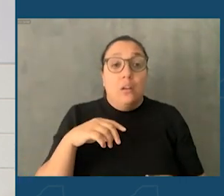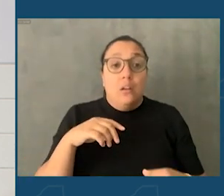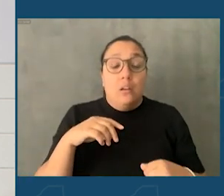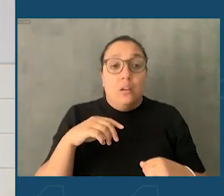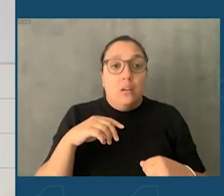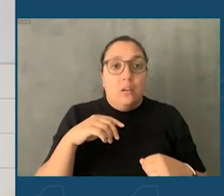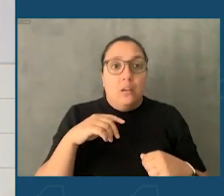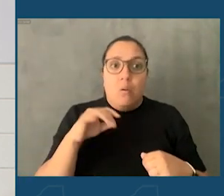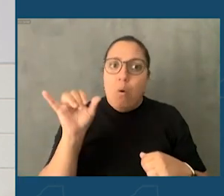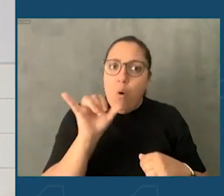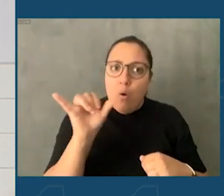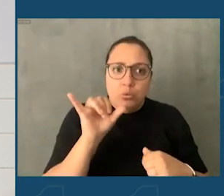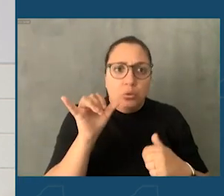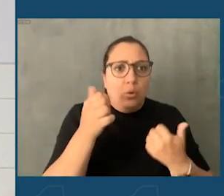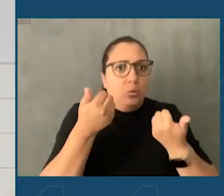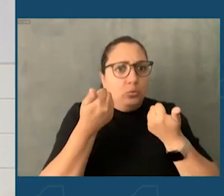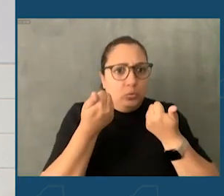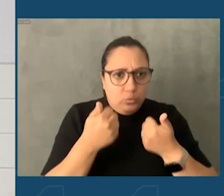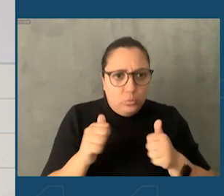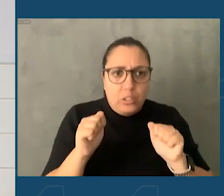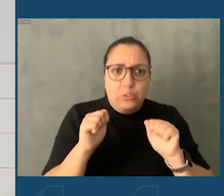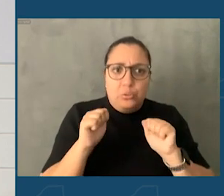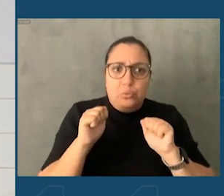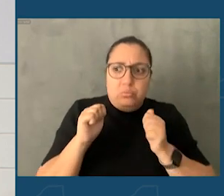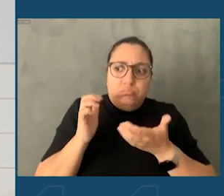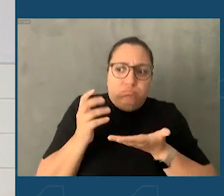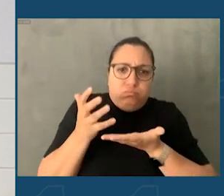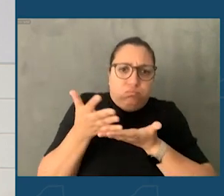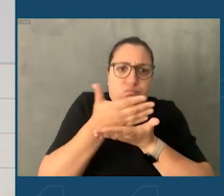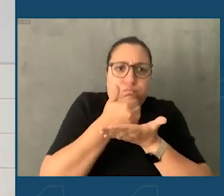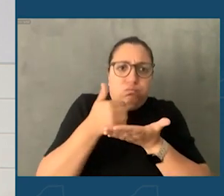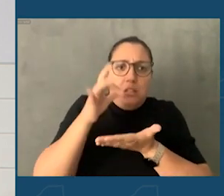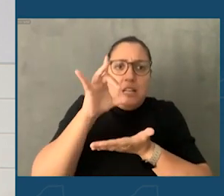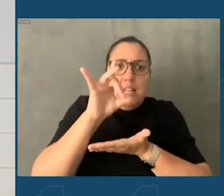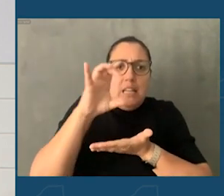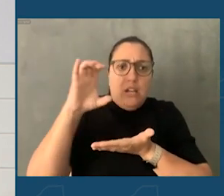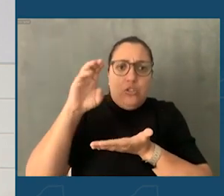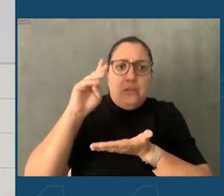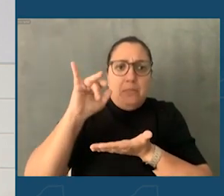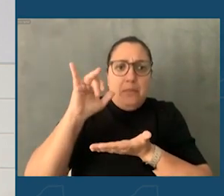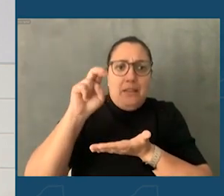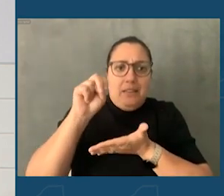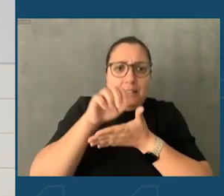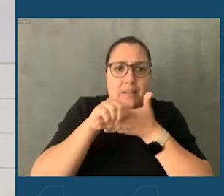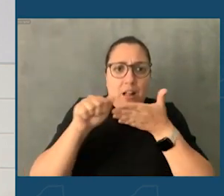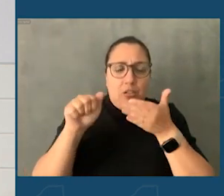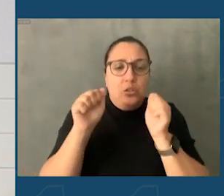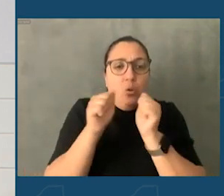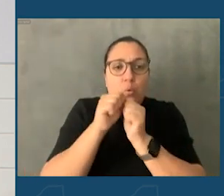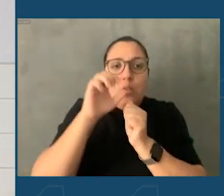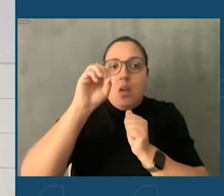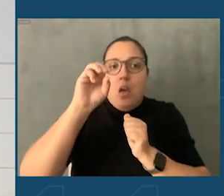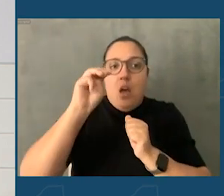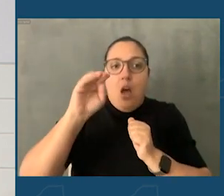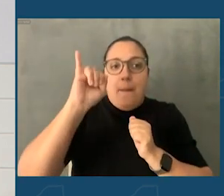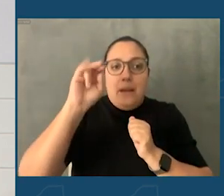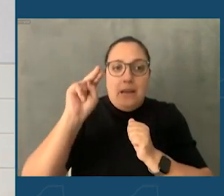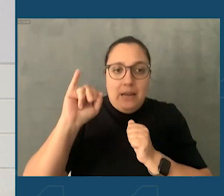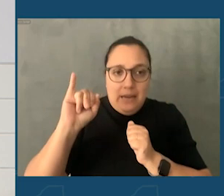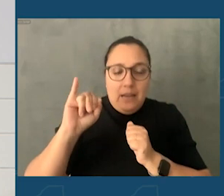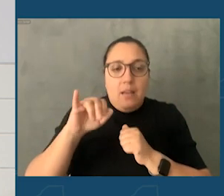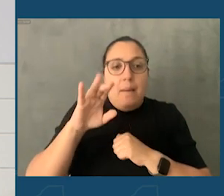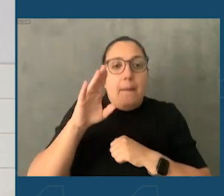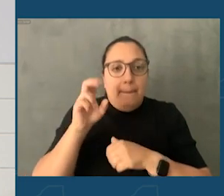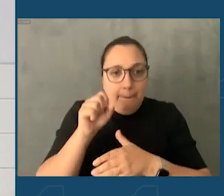coordination, we were able to get $800 million in the omnibus bill. It's unfortunate, out of the